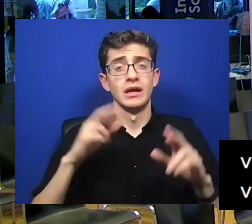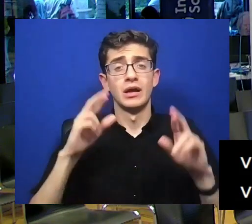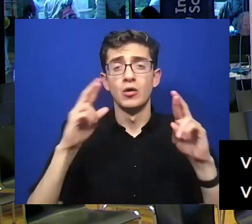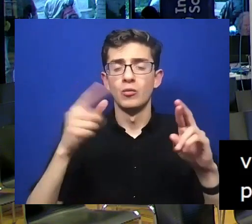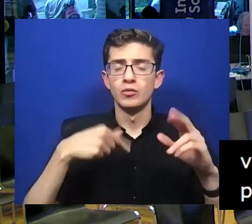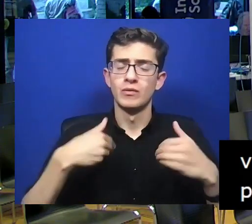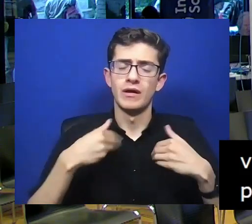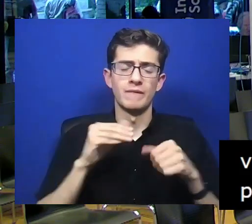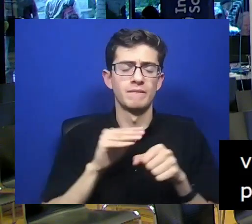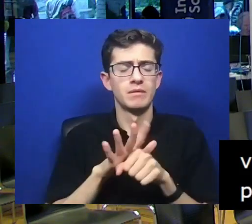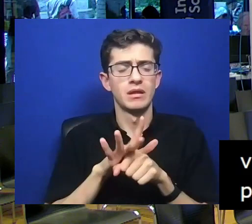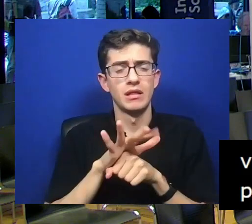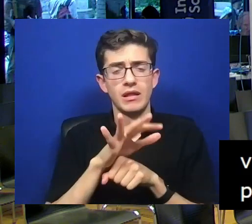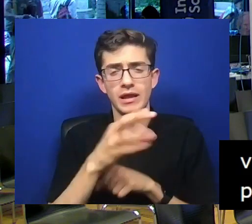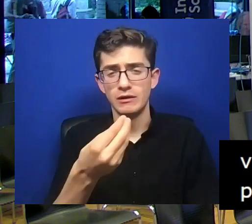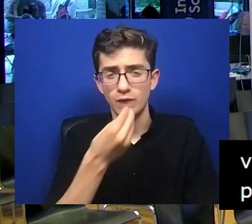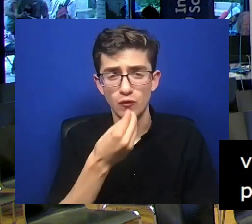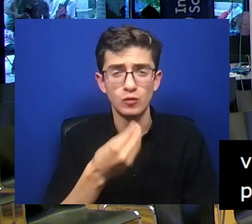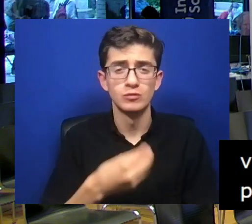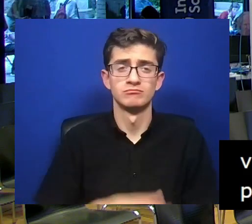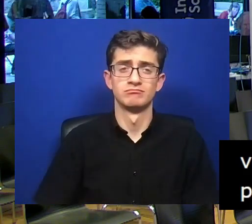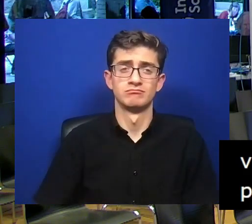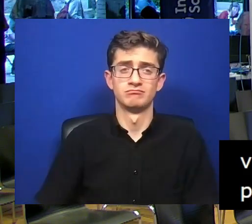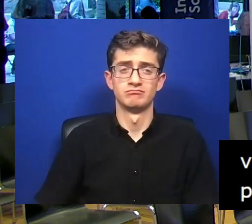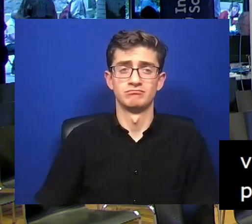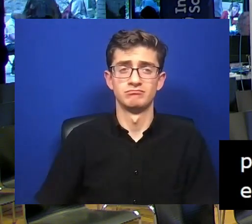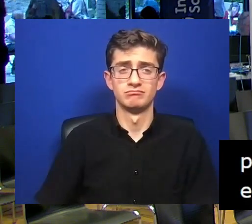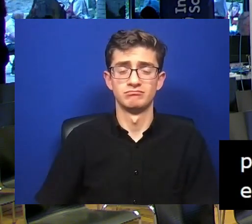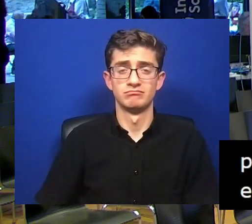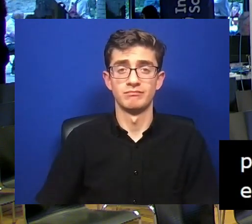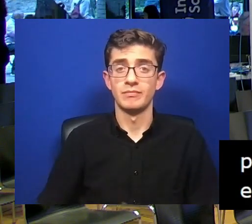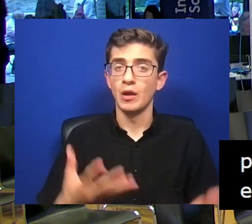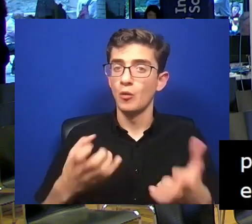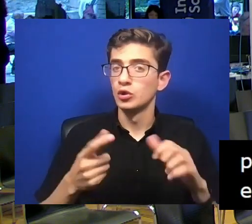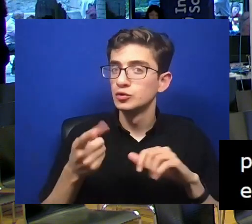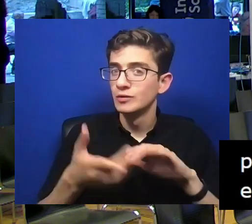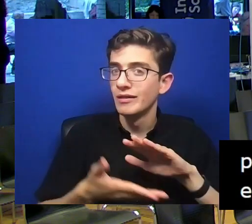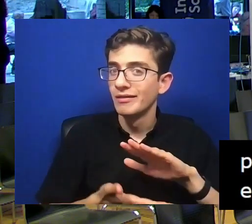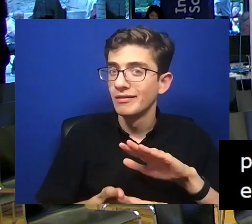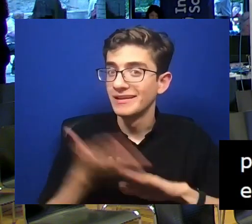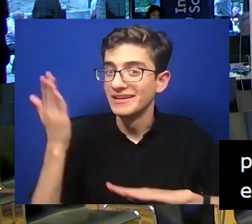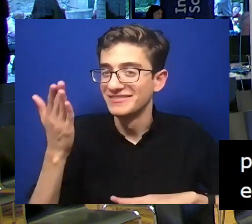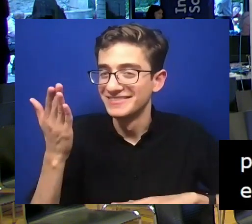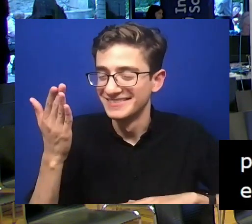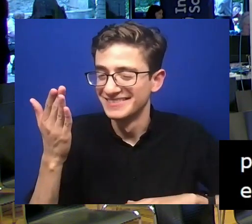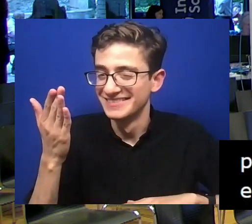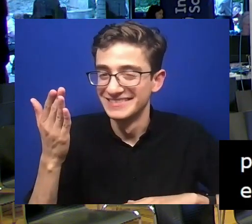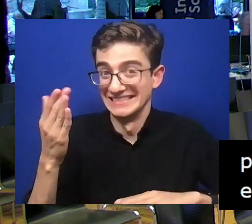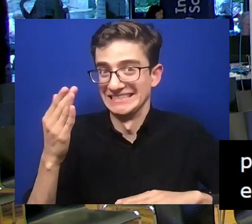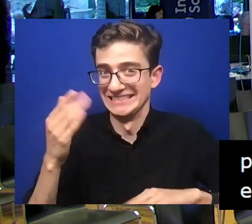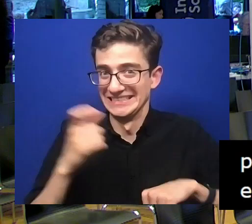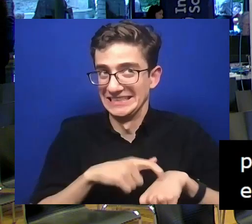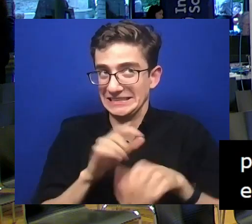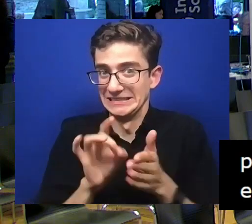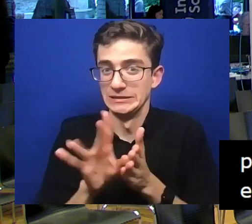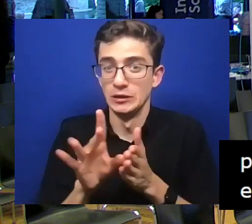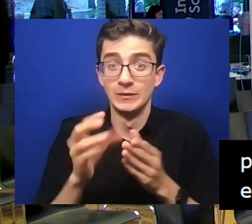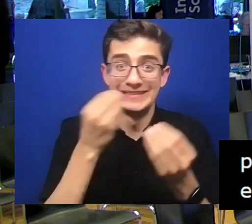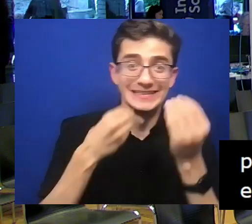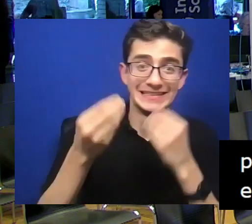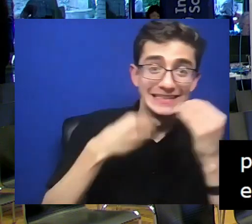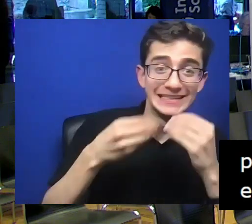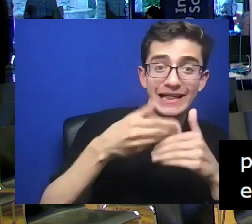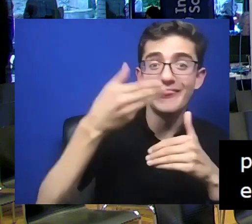team, and I wish you. So eat and